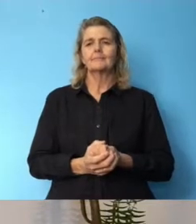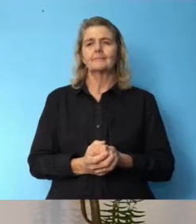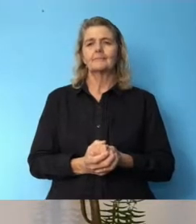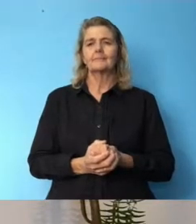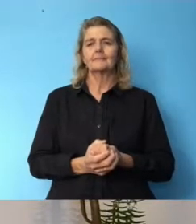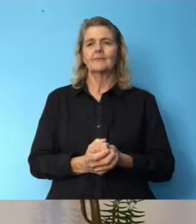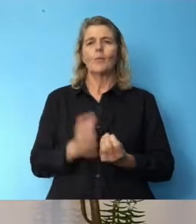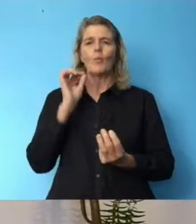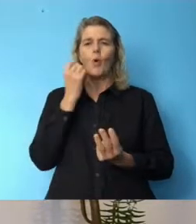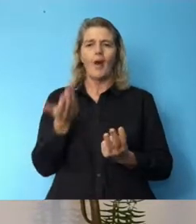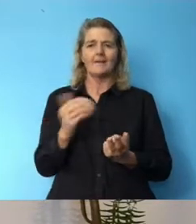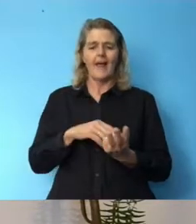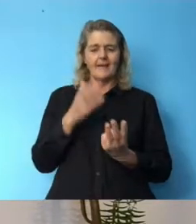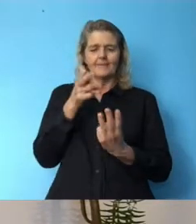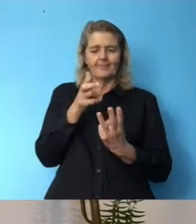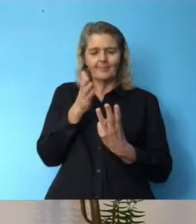To each one.